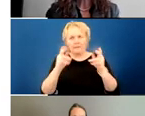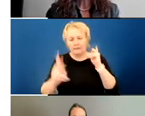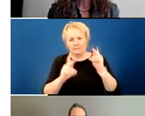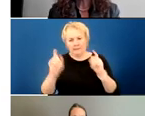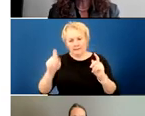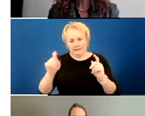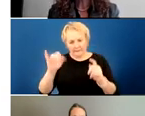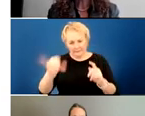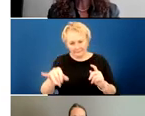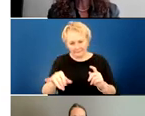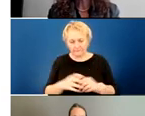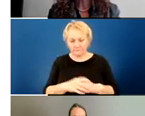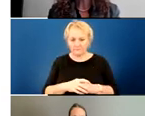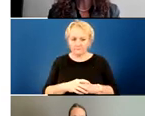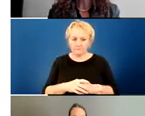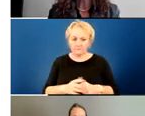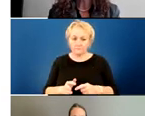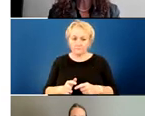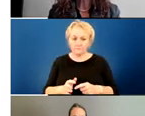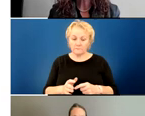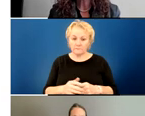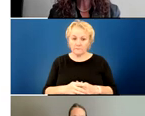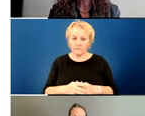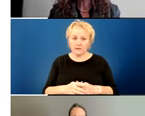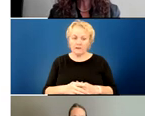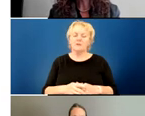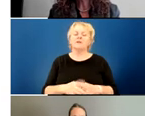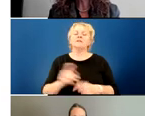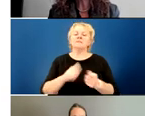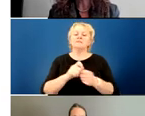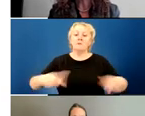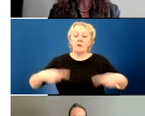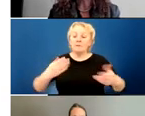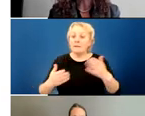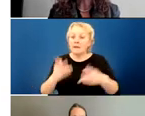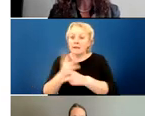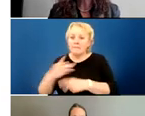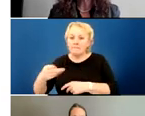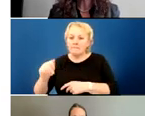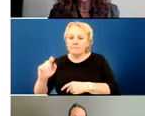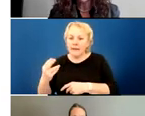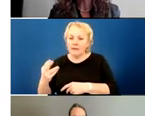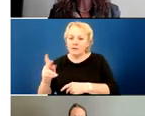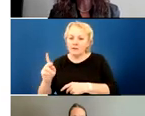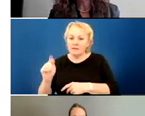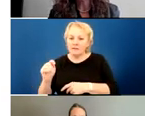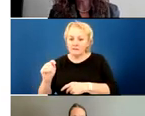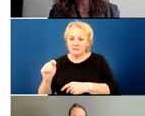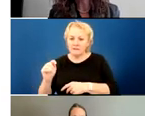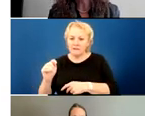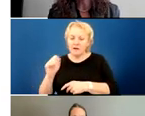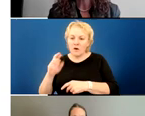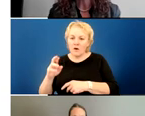And then especially when talking about wheelchairs, consider keeping a patch kit if you can, keeping a patch kit or a can